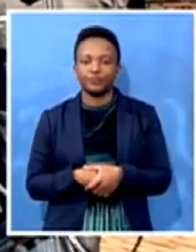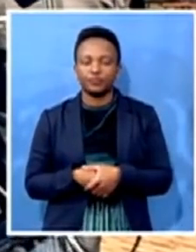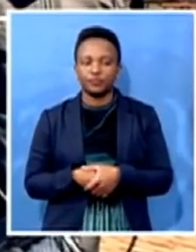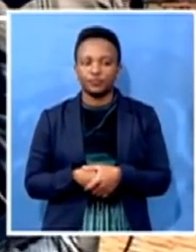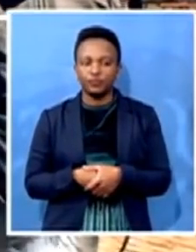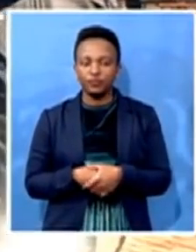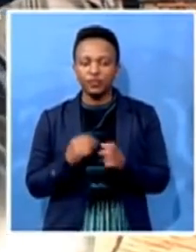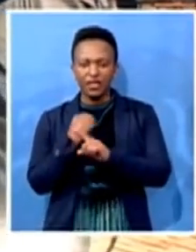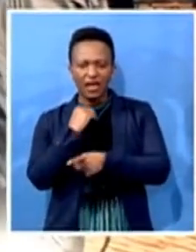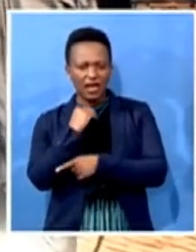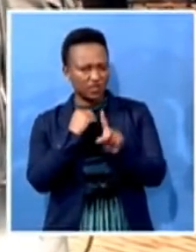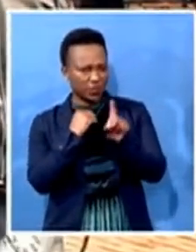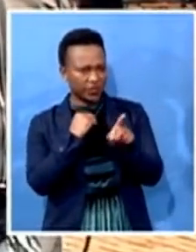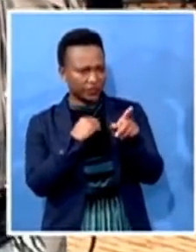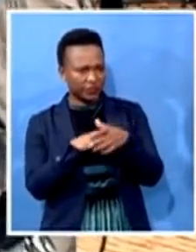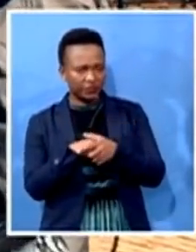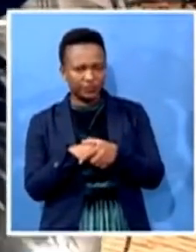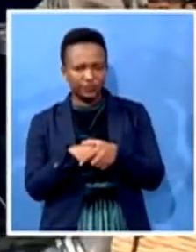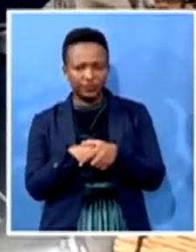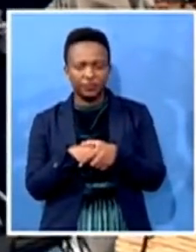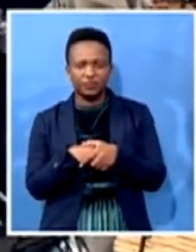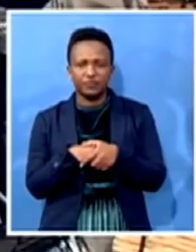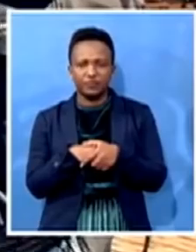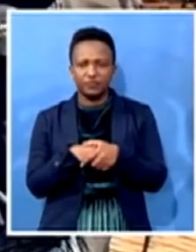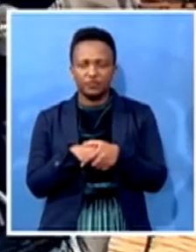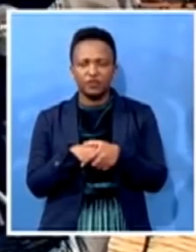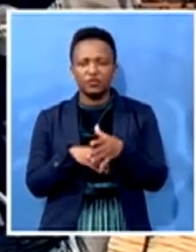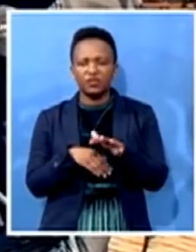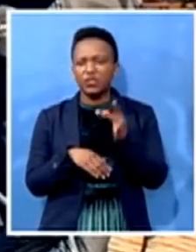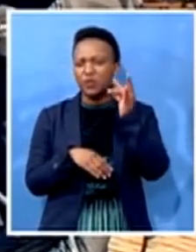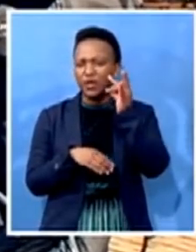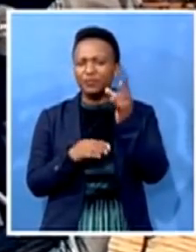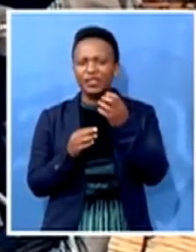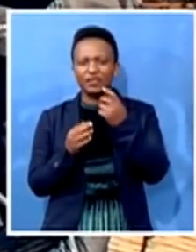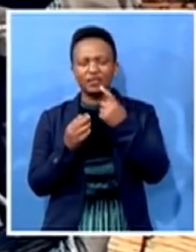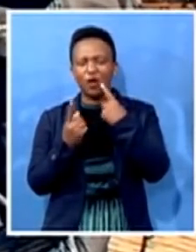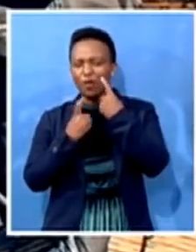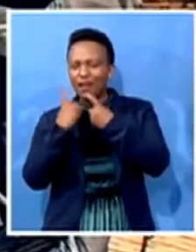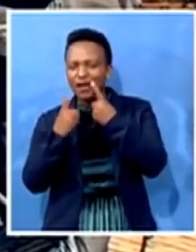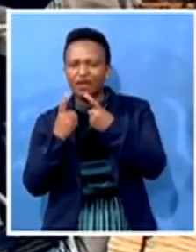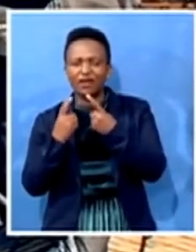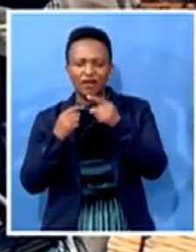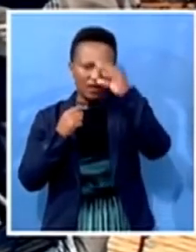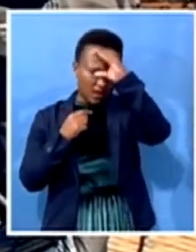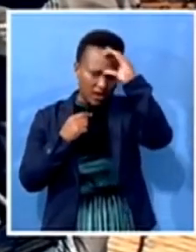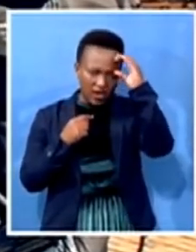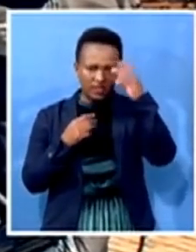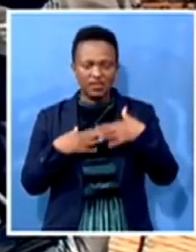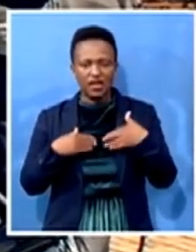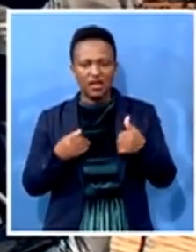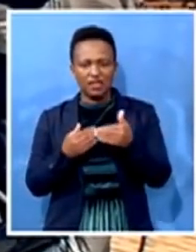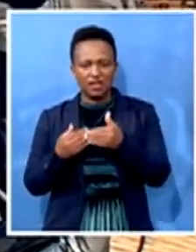We've been getting complaints from nurses and other healthcare workers that the facilities such as this one are actually extremely